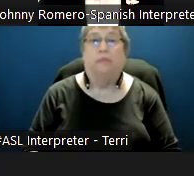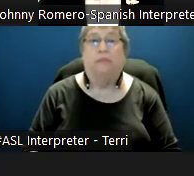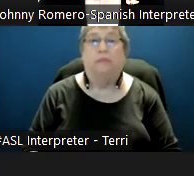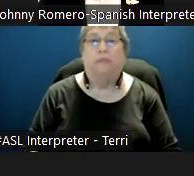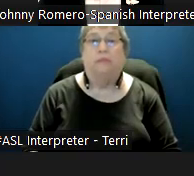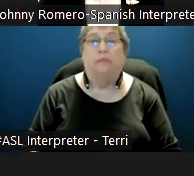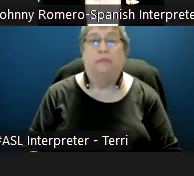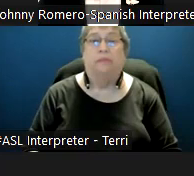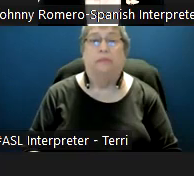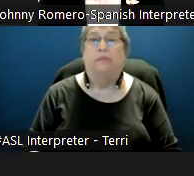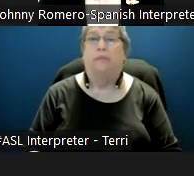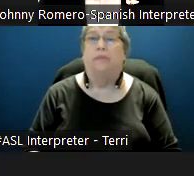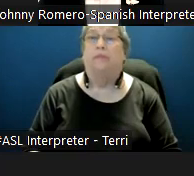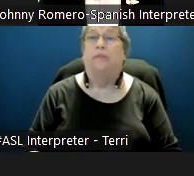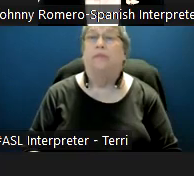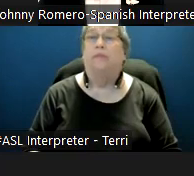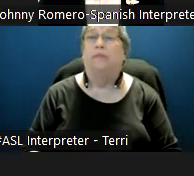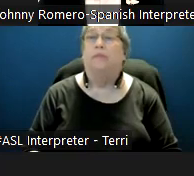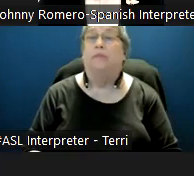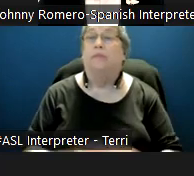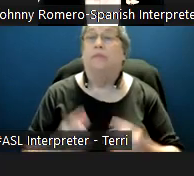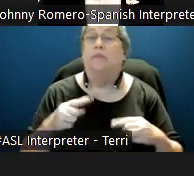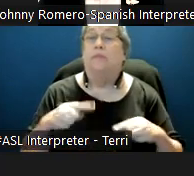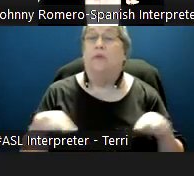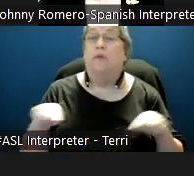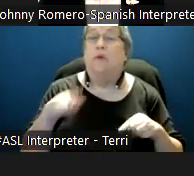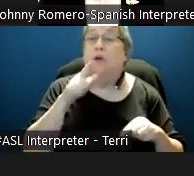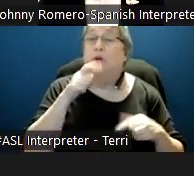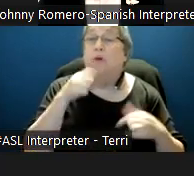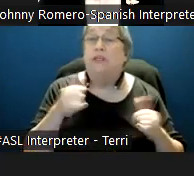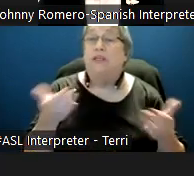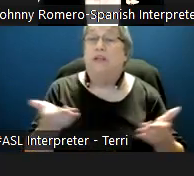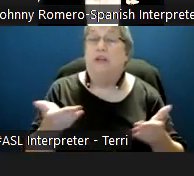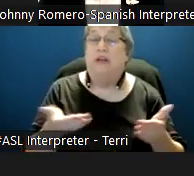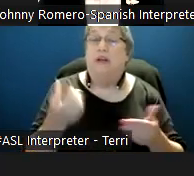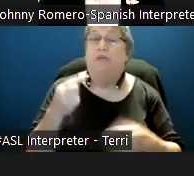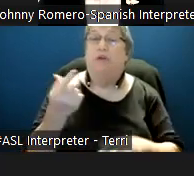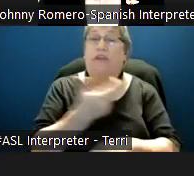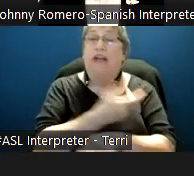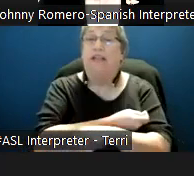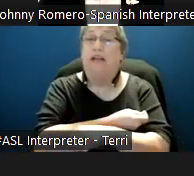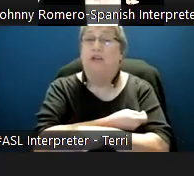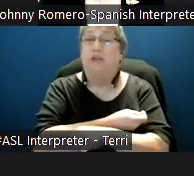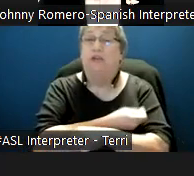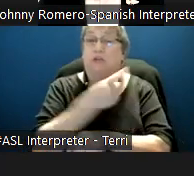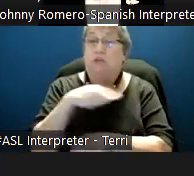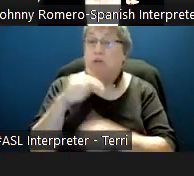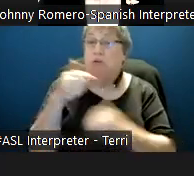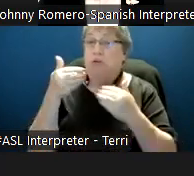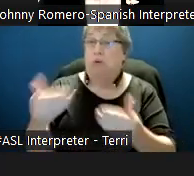So I think you all that are in the main room, which is vaccinations and COVID-19, you all can go ahead and get started.